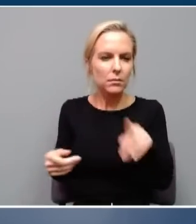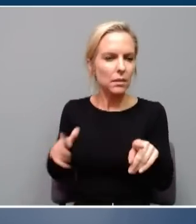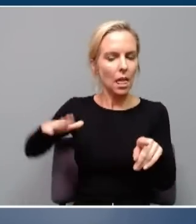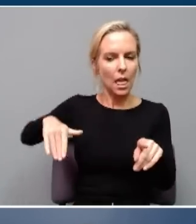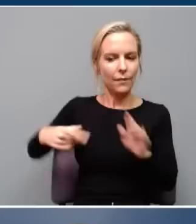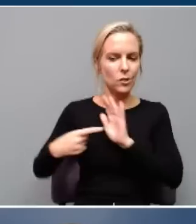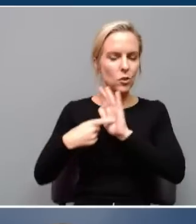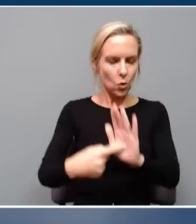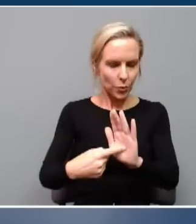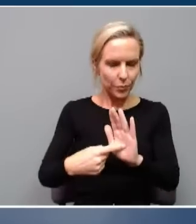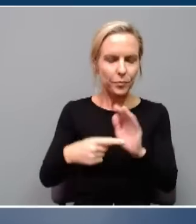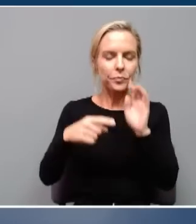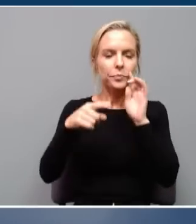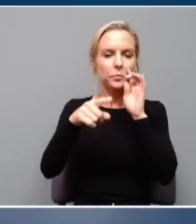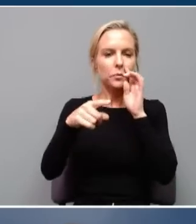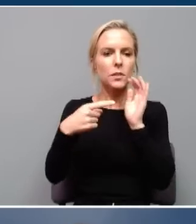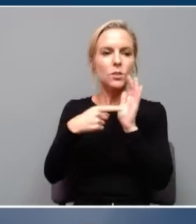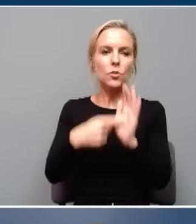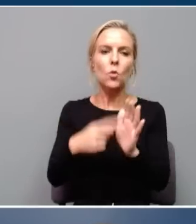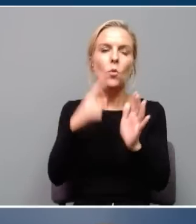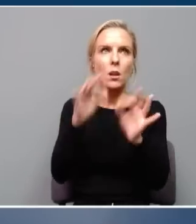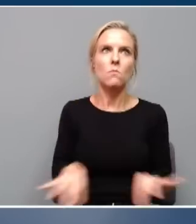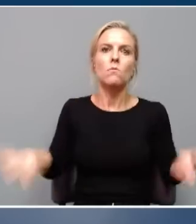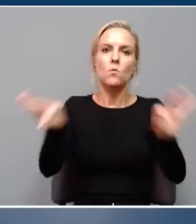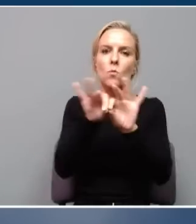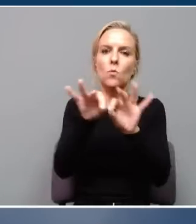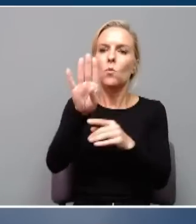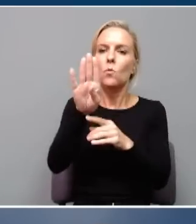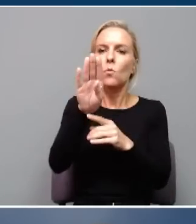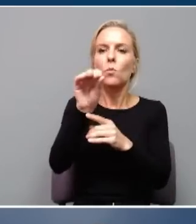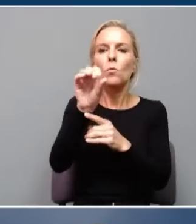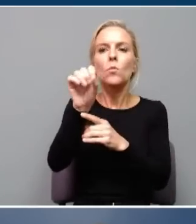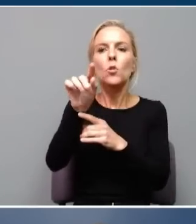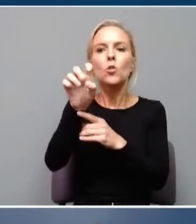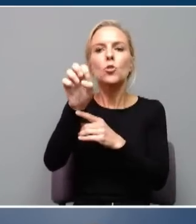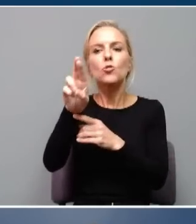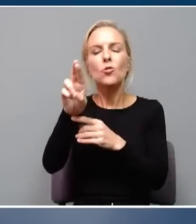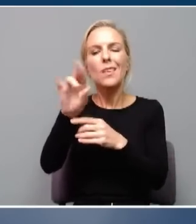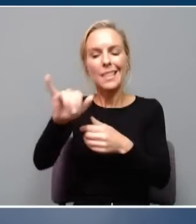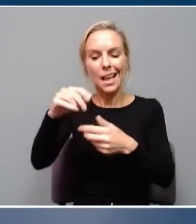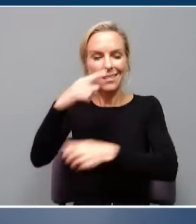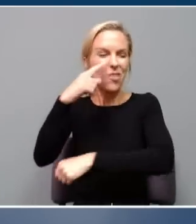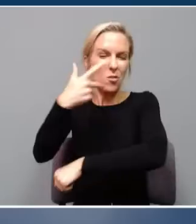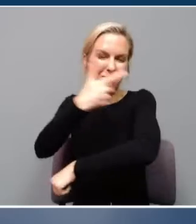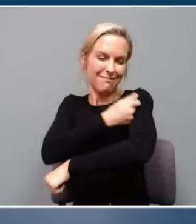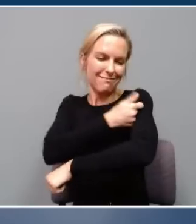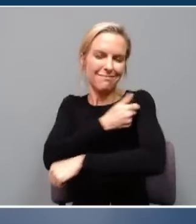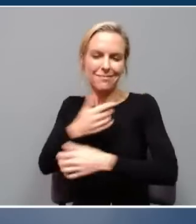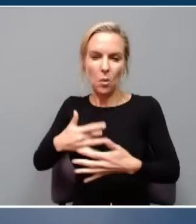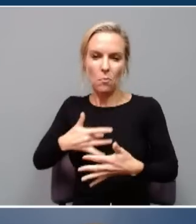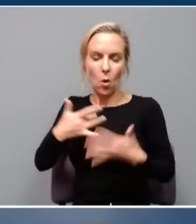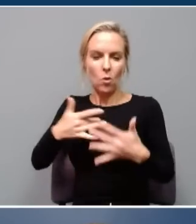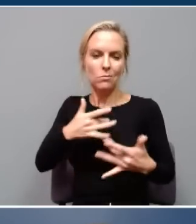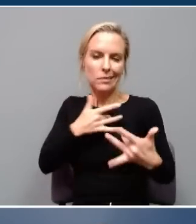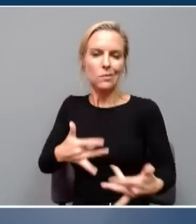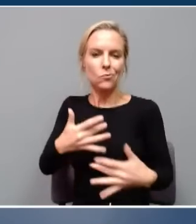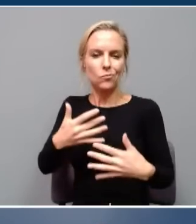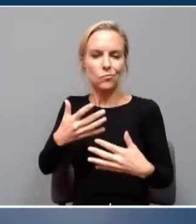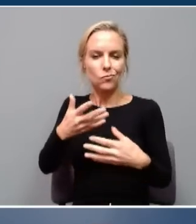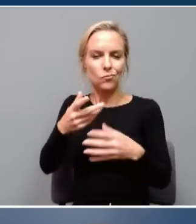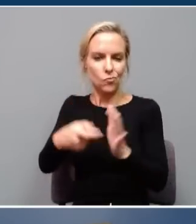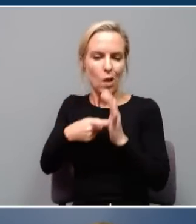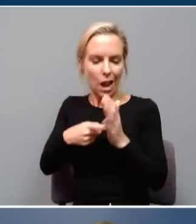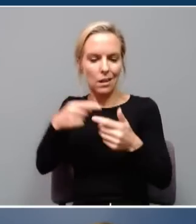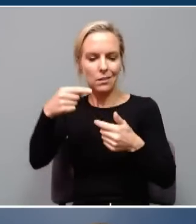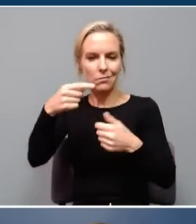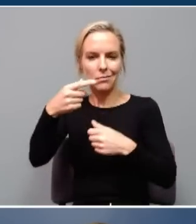does show is why we need the boosters. And 70 plus, that's the group that is still the most at risk, and we need to make